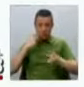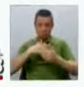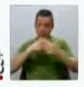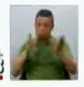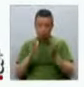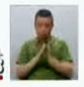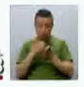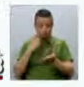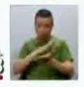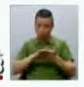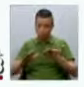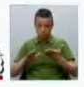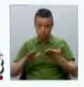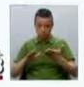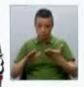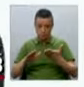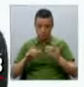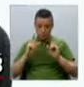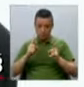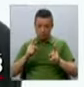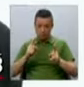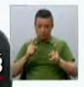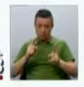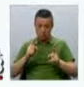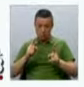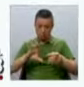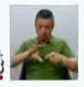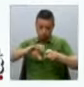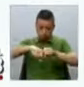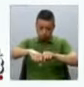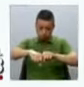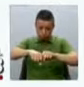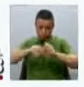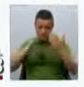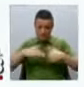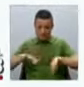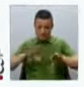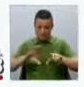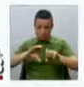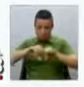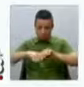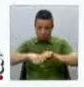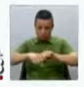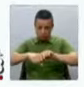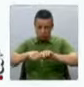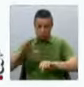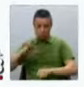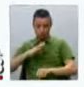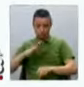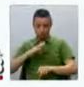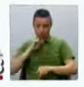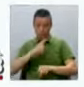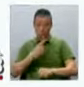the impact and scope of the disaster, but we fear the destruction and damage could